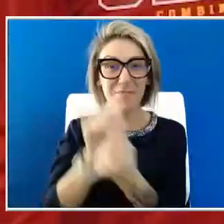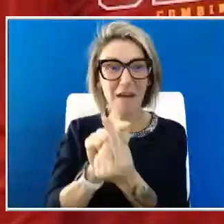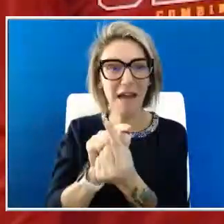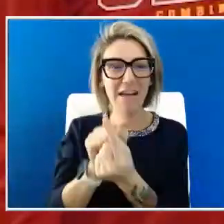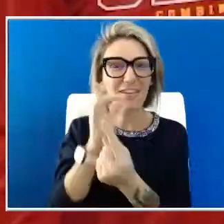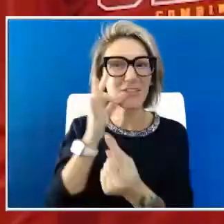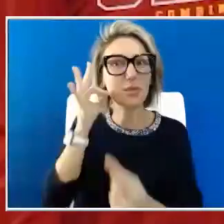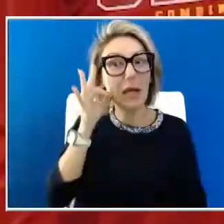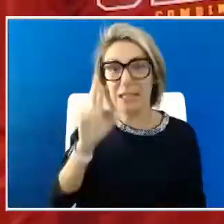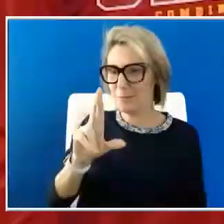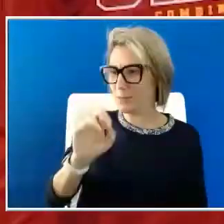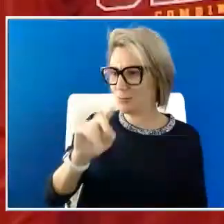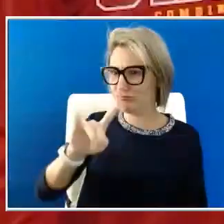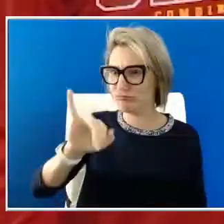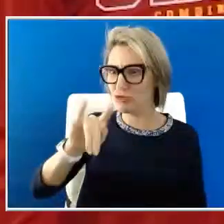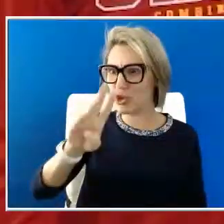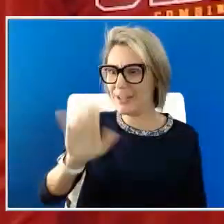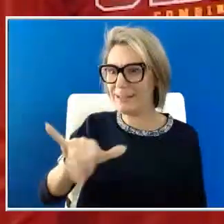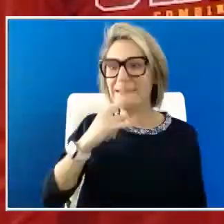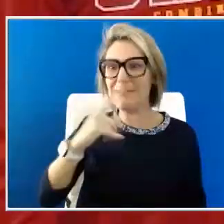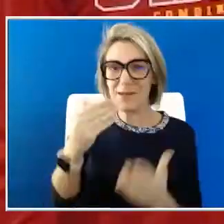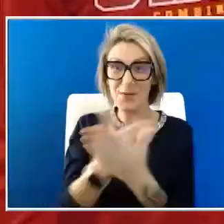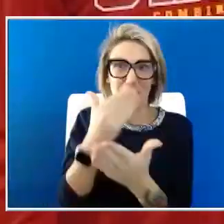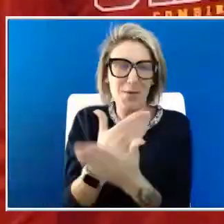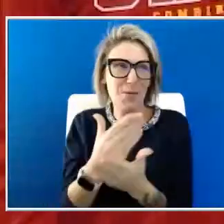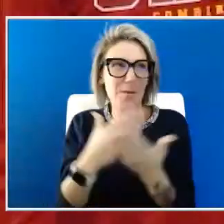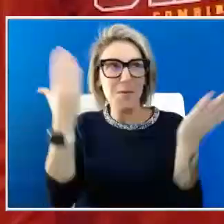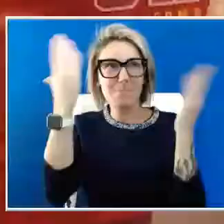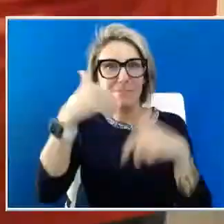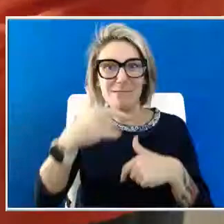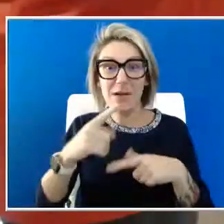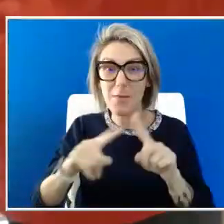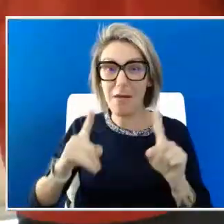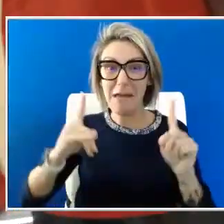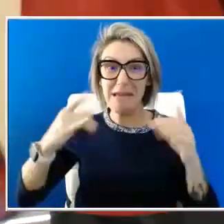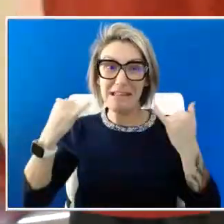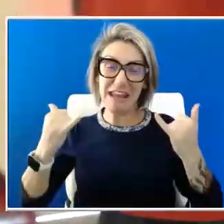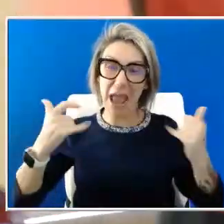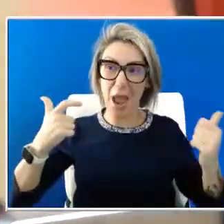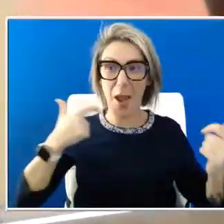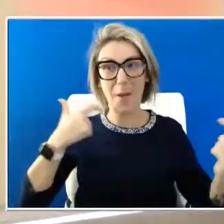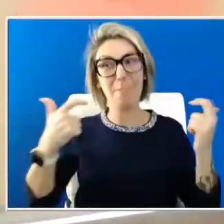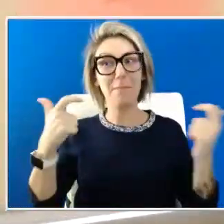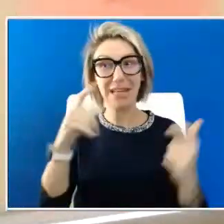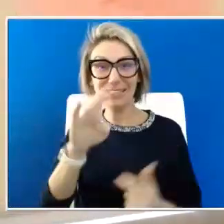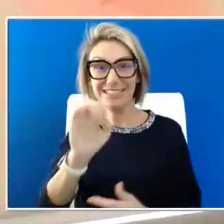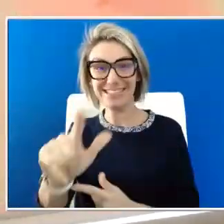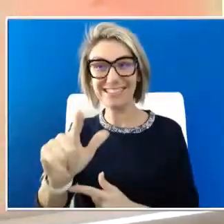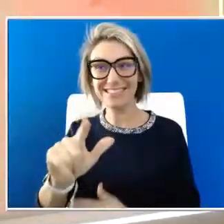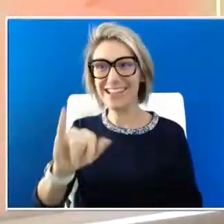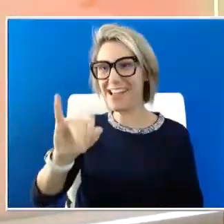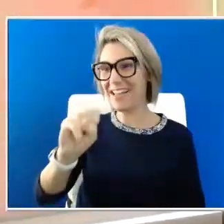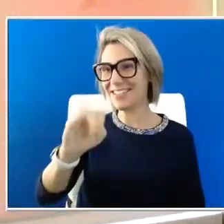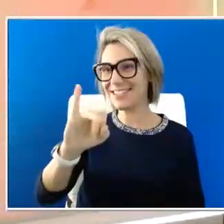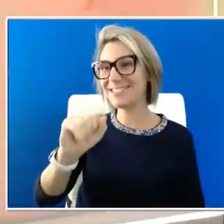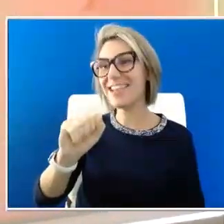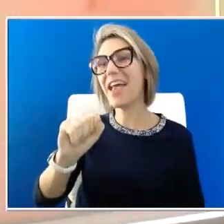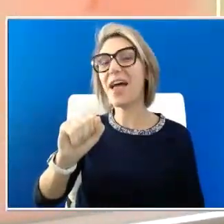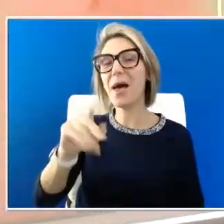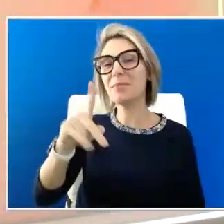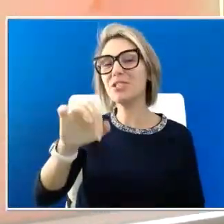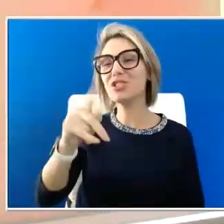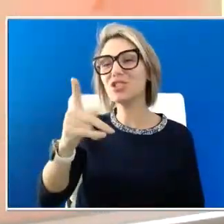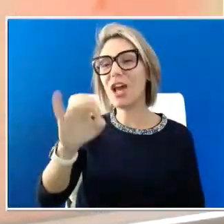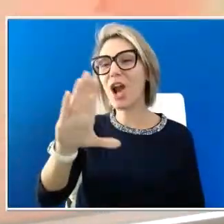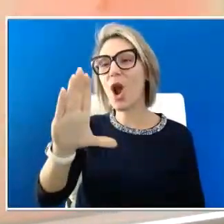back then, just kind of an unknown rookie, and then now he's a pretty big darn deal. But Isaiah Pacheco came, met you all,